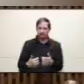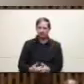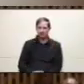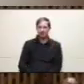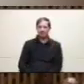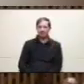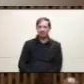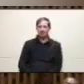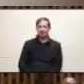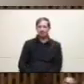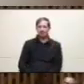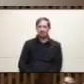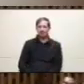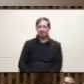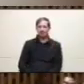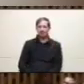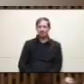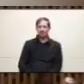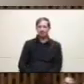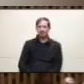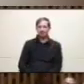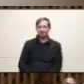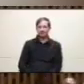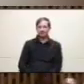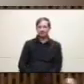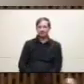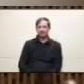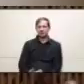Thank you. Okay. Thank you,